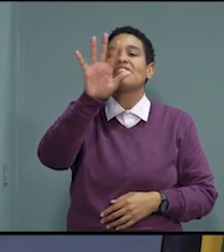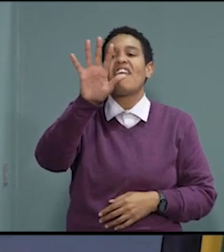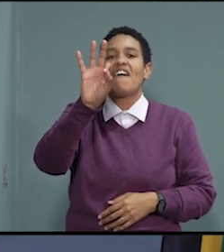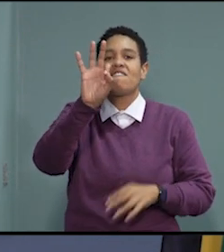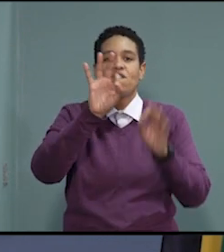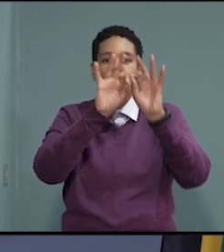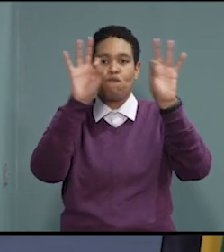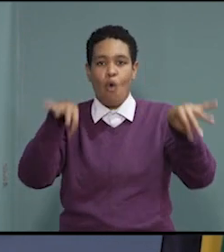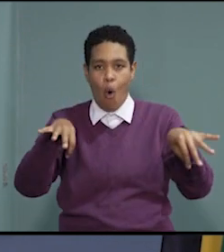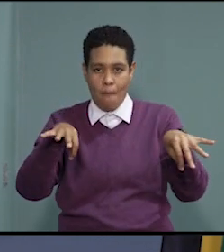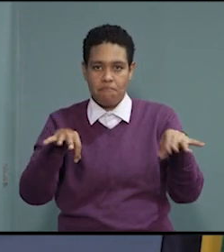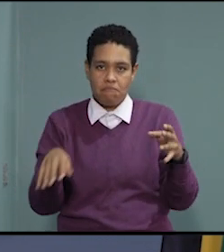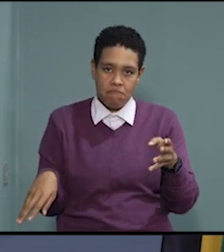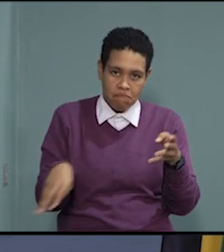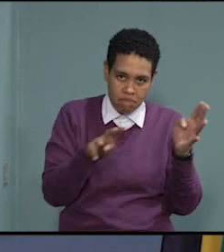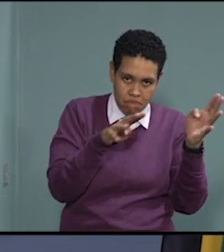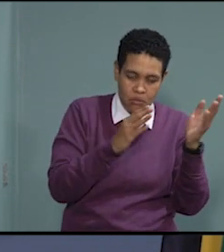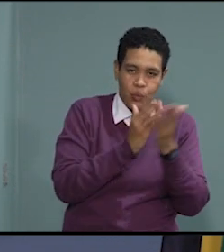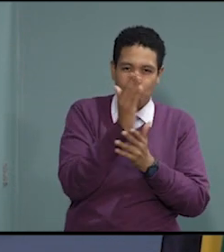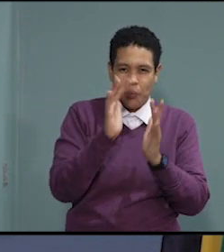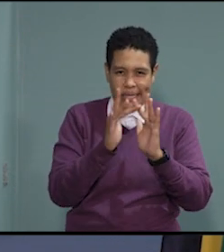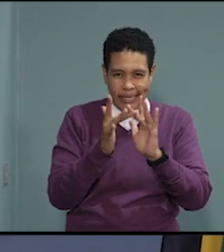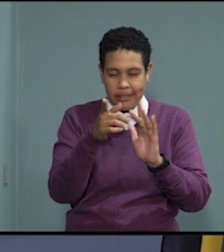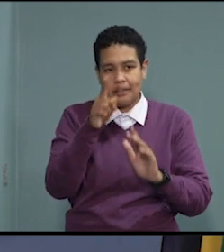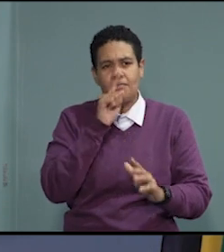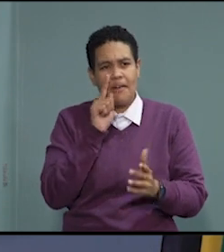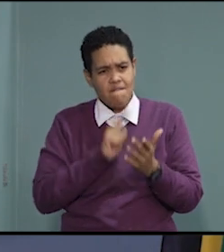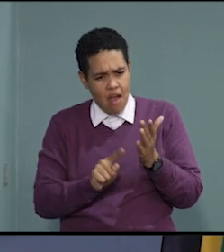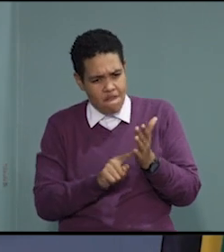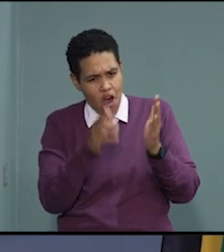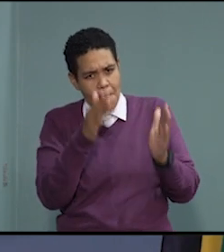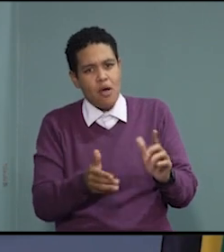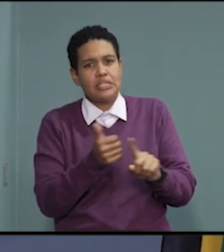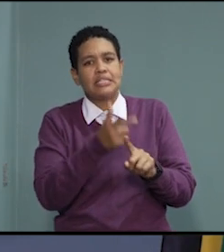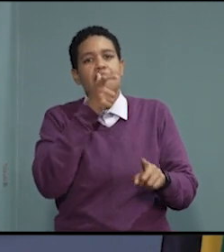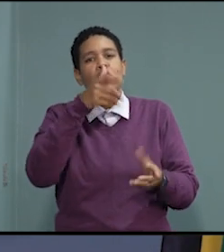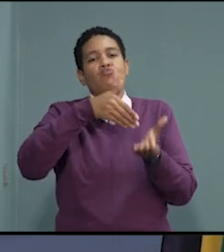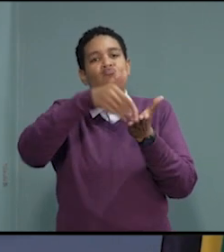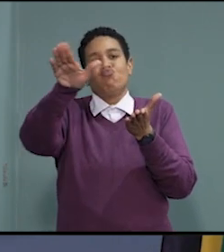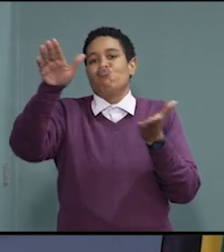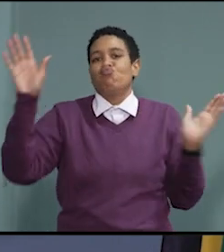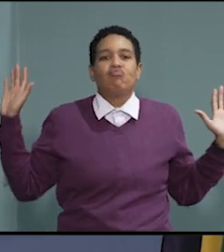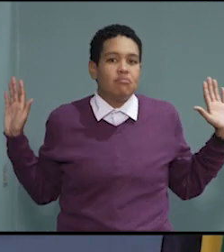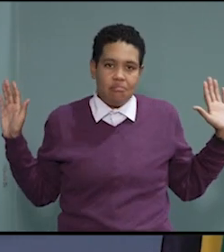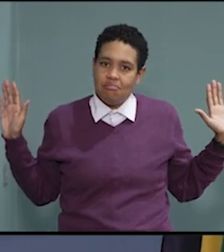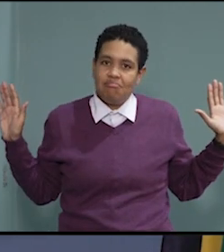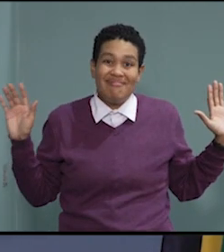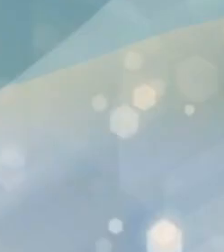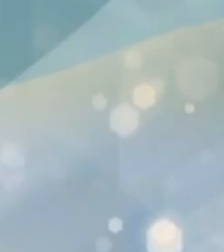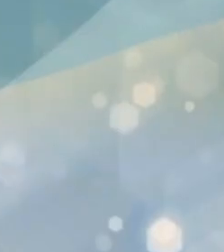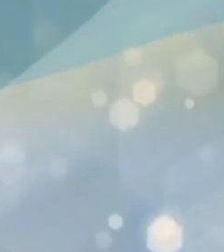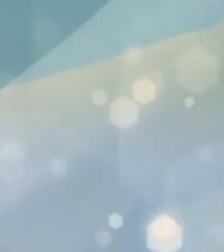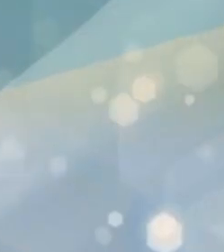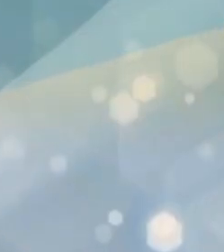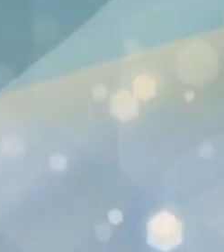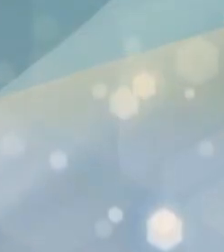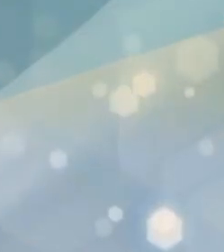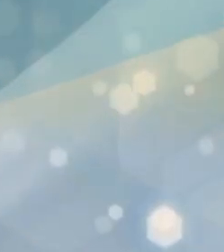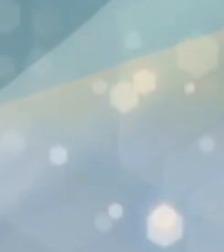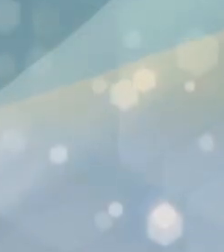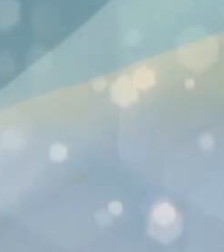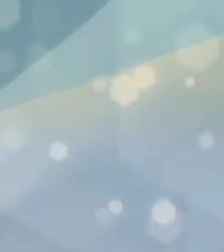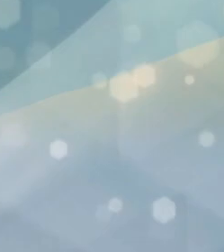form that verifies the persons who have been laid off, and that is very, very important. With